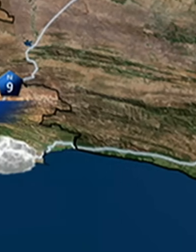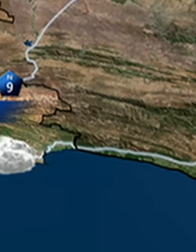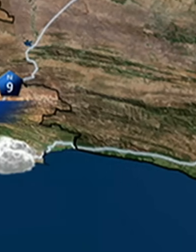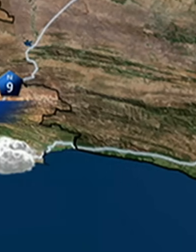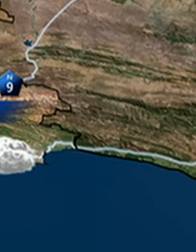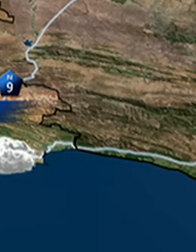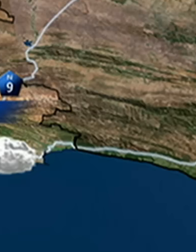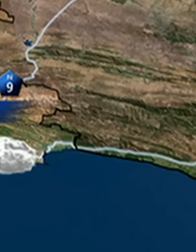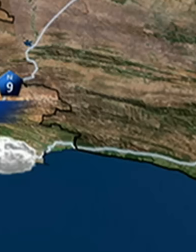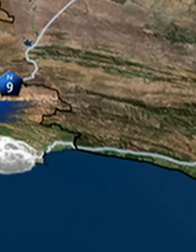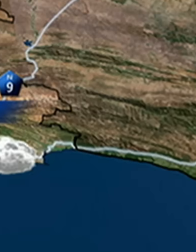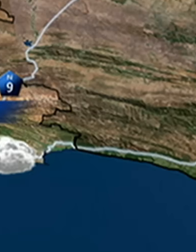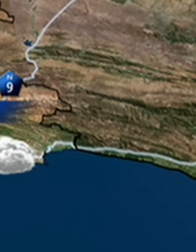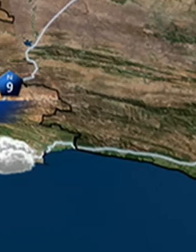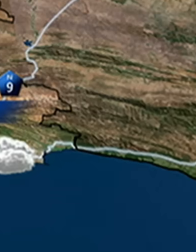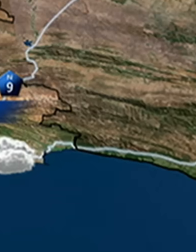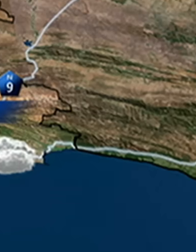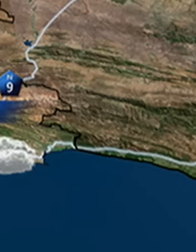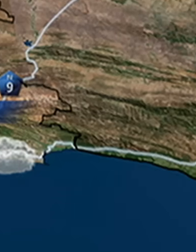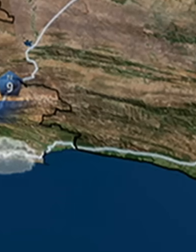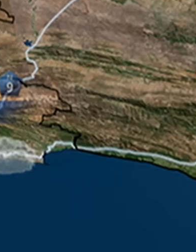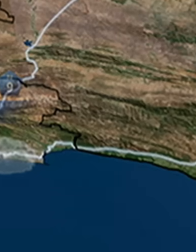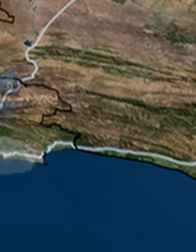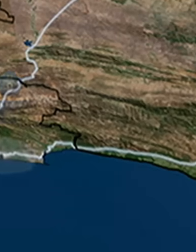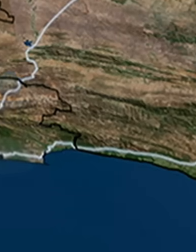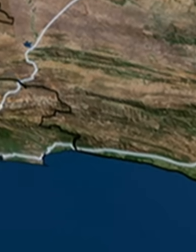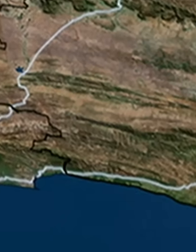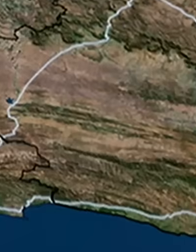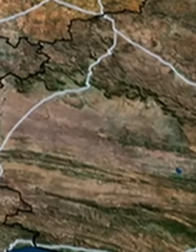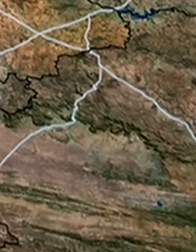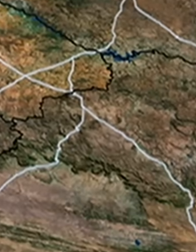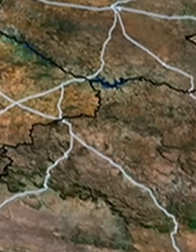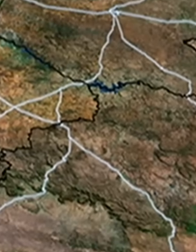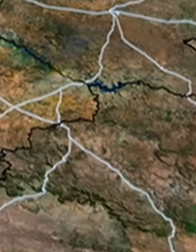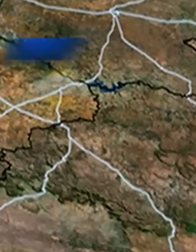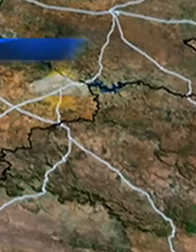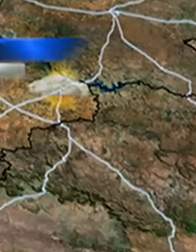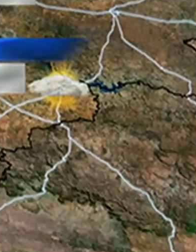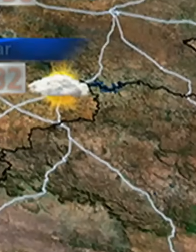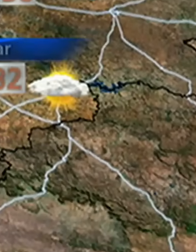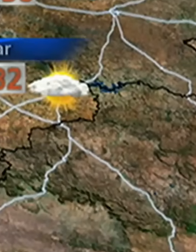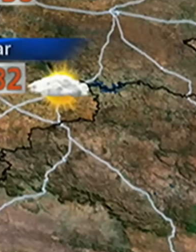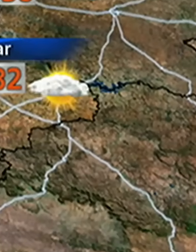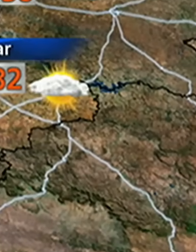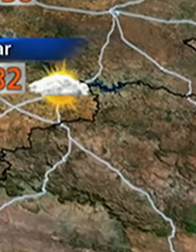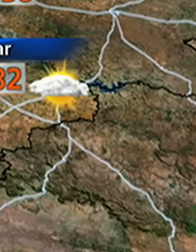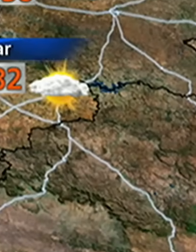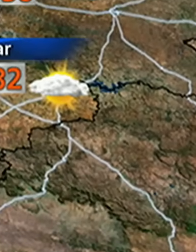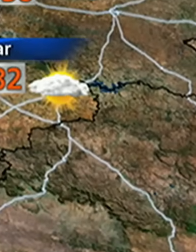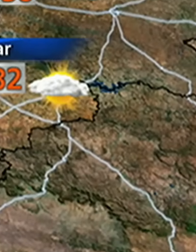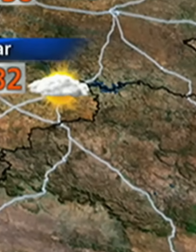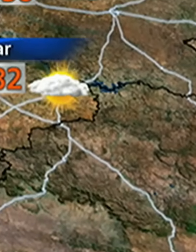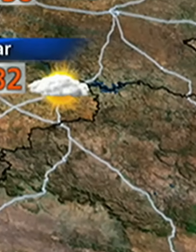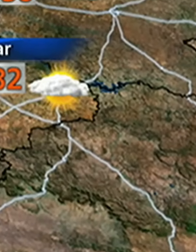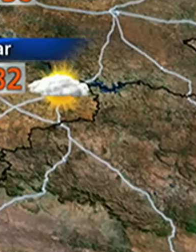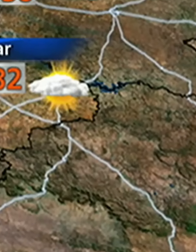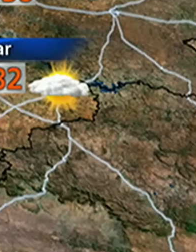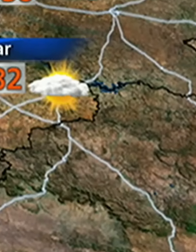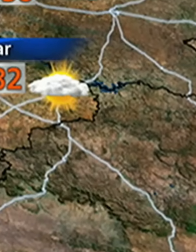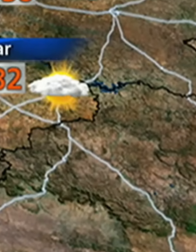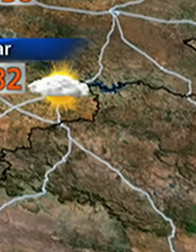ka di benga ka maru mona le mane Booster e fitli fela go mashome a mararo ka fela ho paka ngoro tla tlhotshetse ho ya fitla hona ka le boale ho la re sentse shebile hona